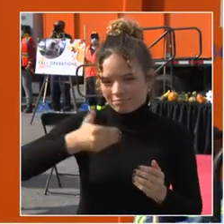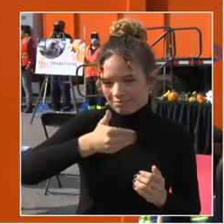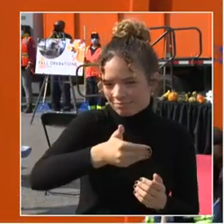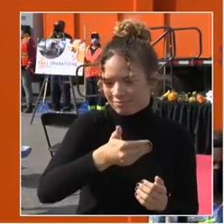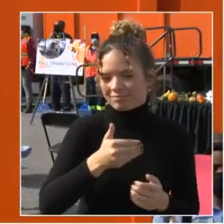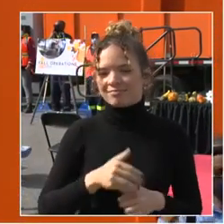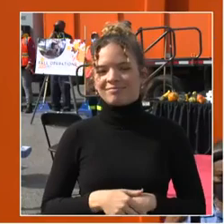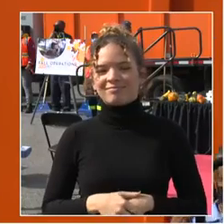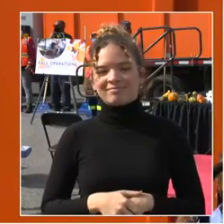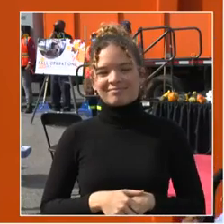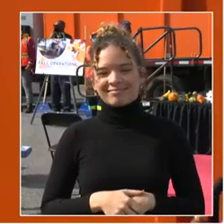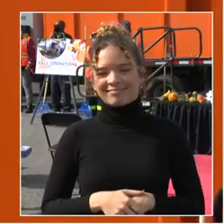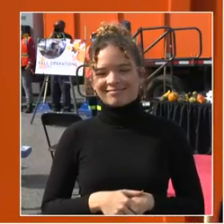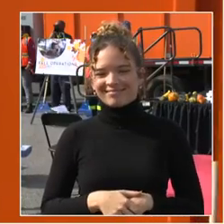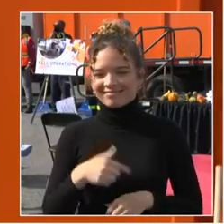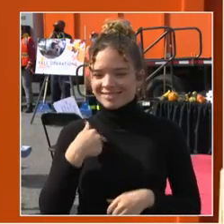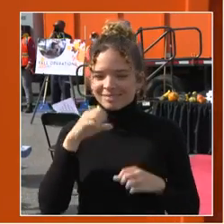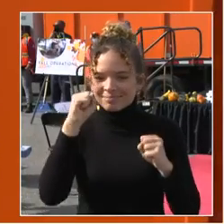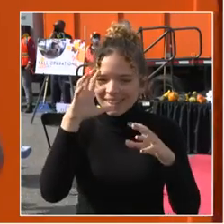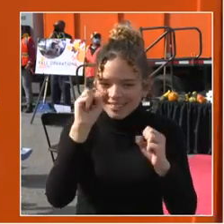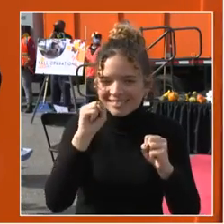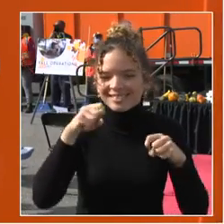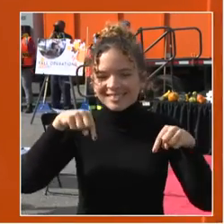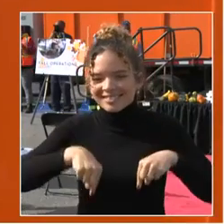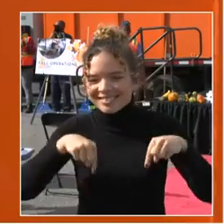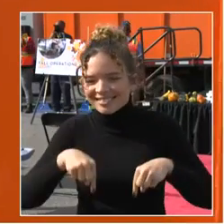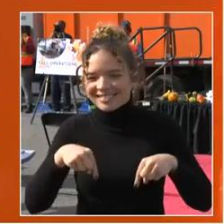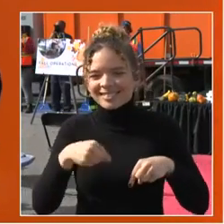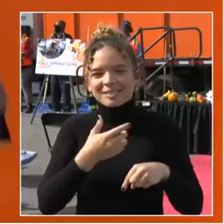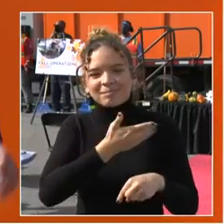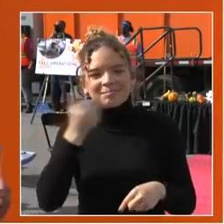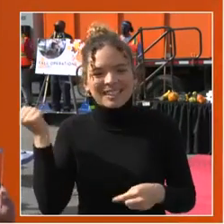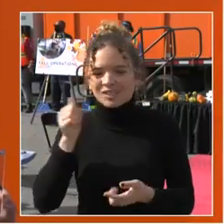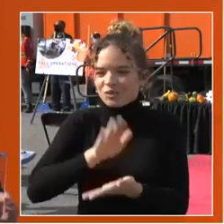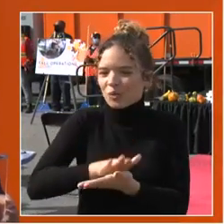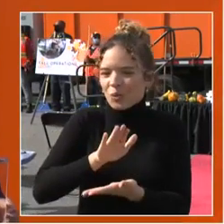things happening at the best school in the city.